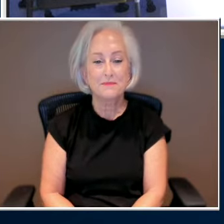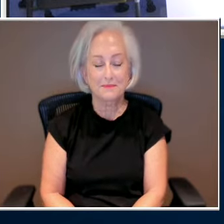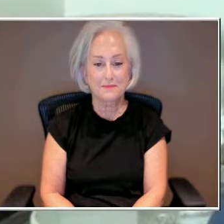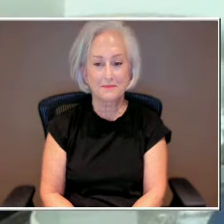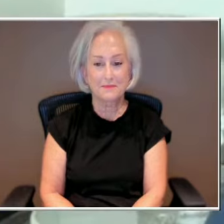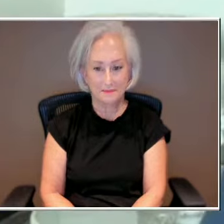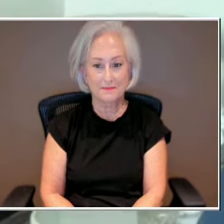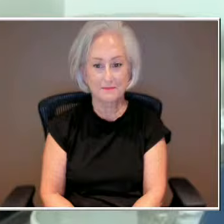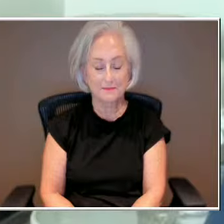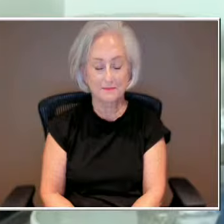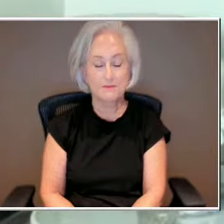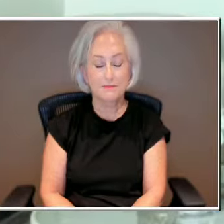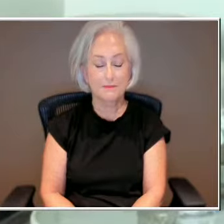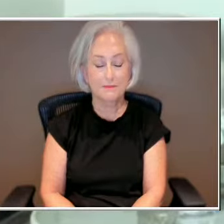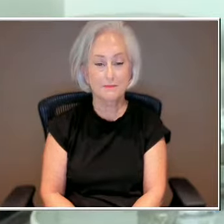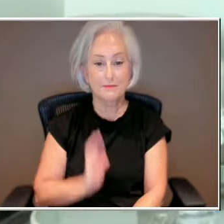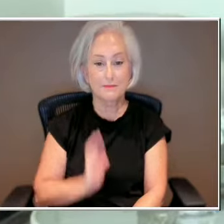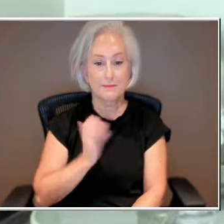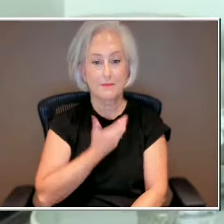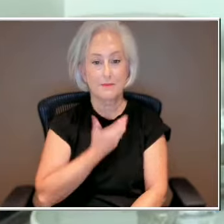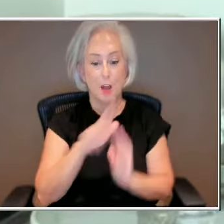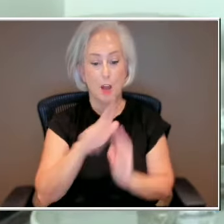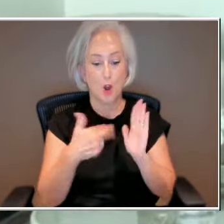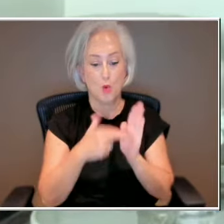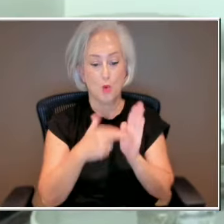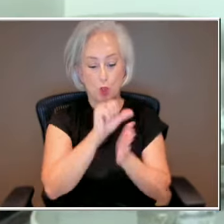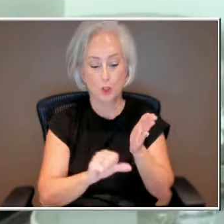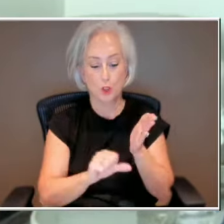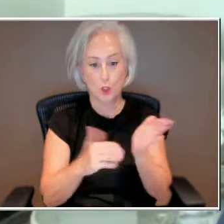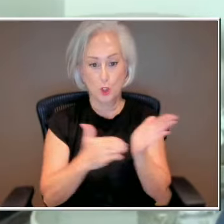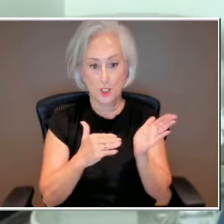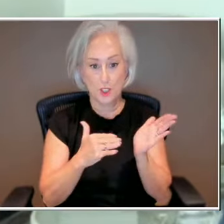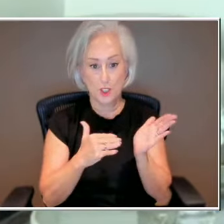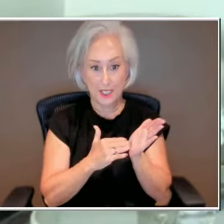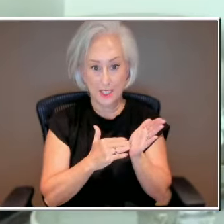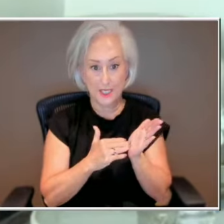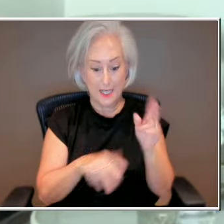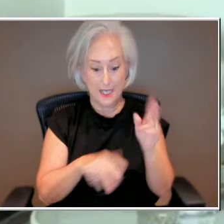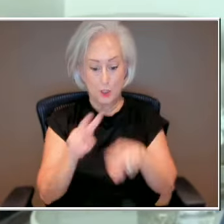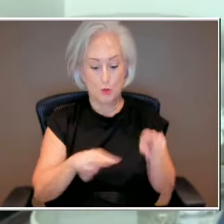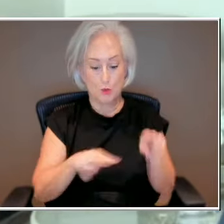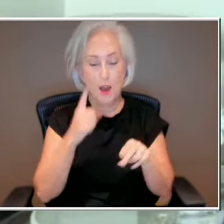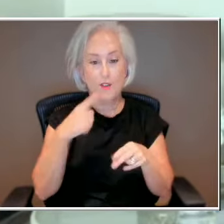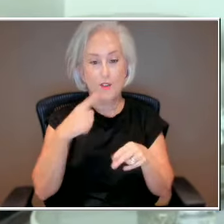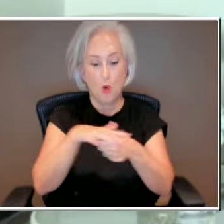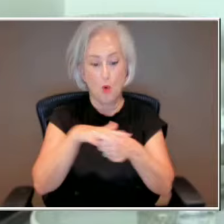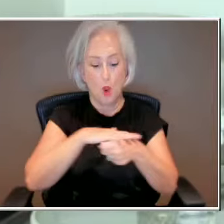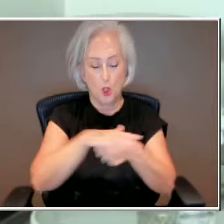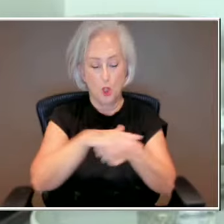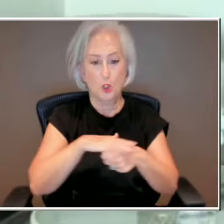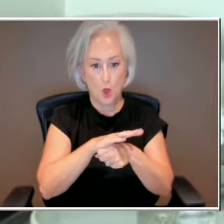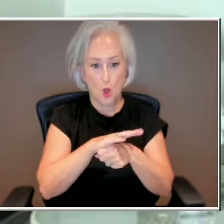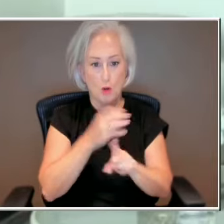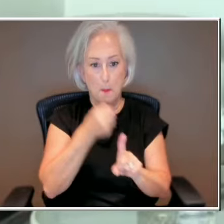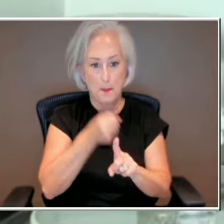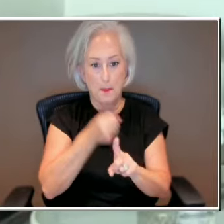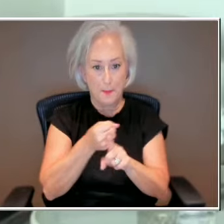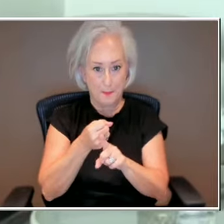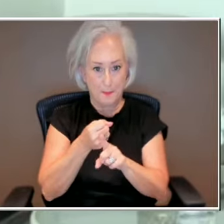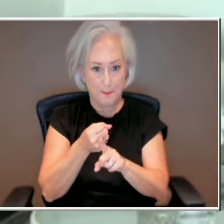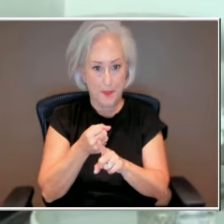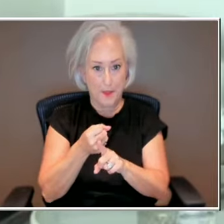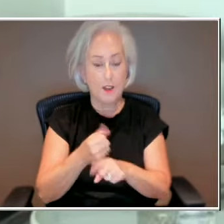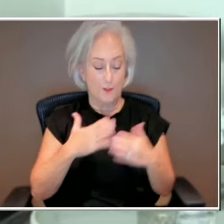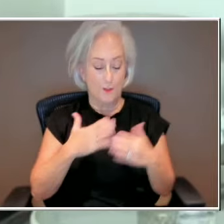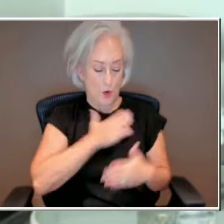Sure. So our role as surgeons really is to monitor for local recurrences, which we would consider in the chest or in the lymph nodes.